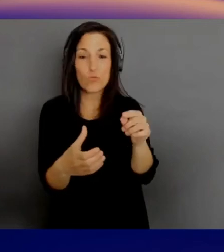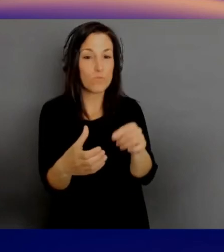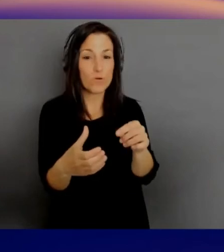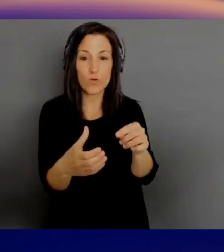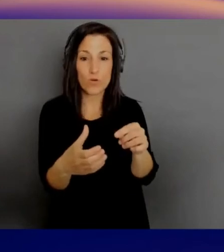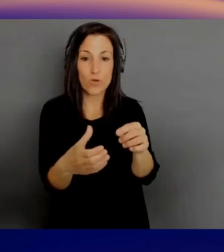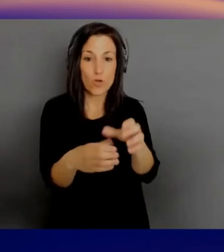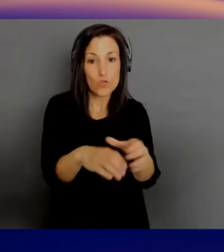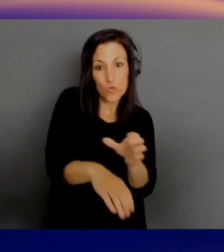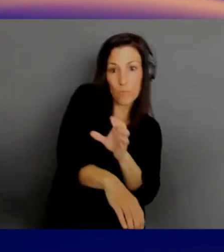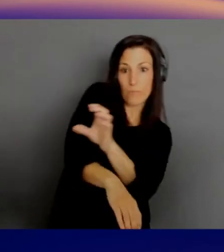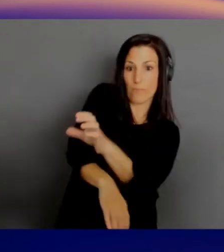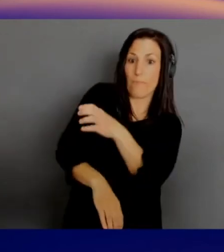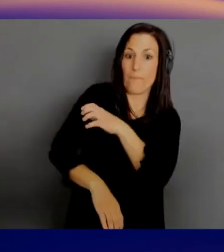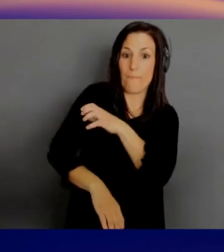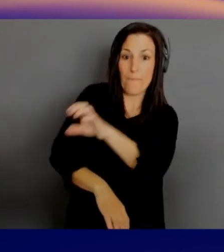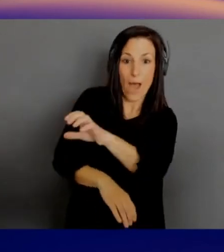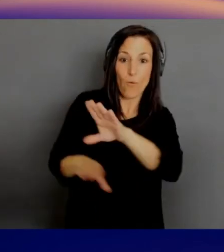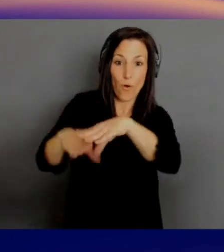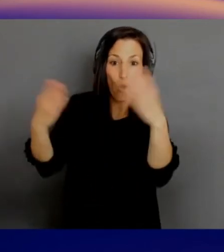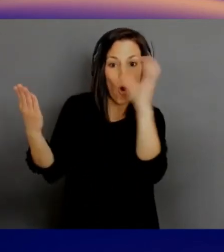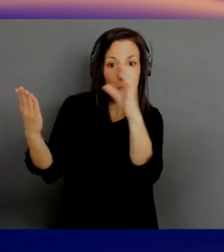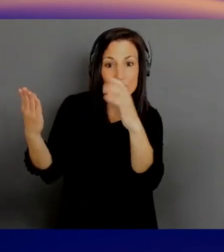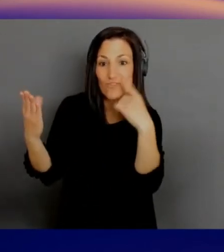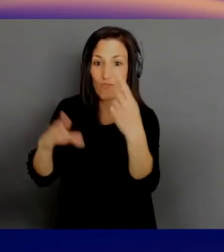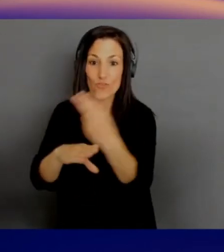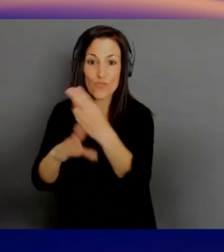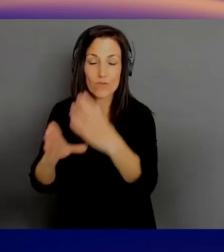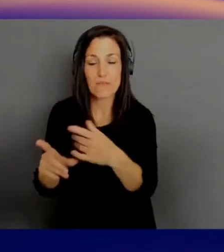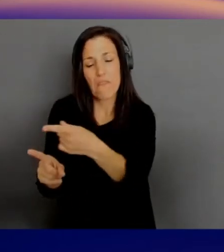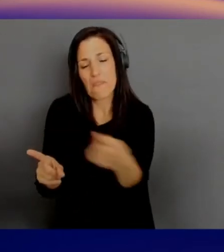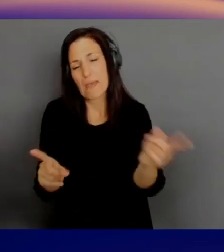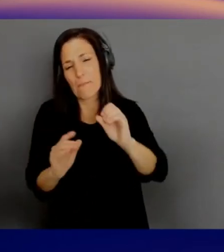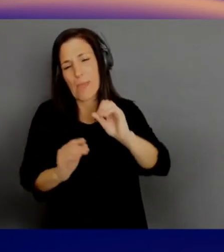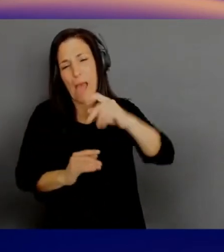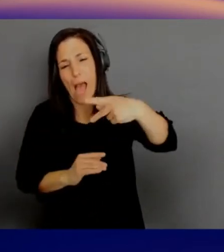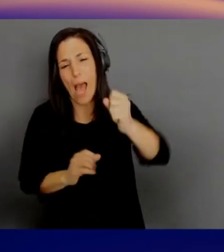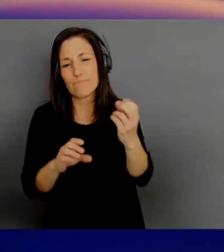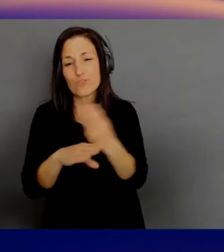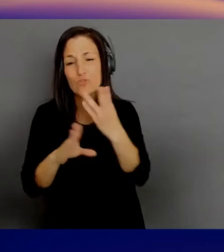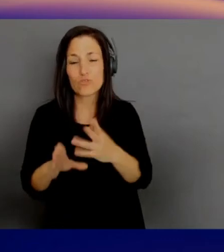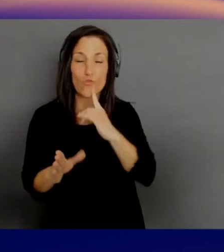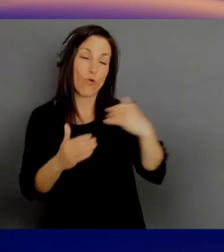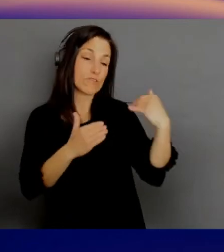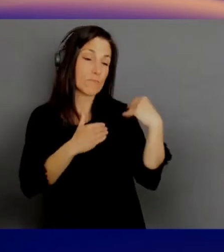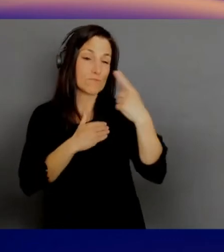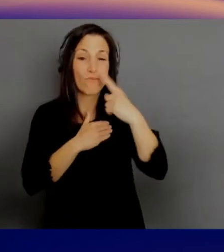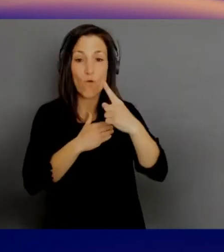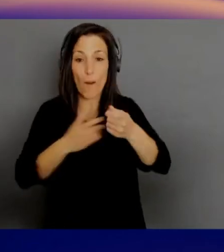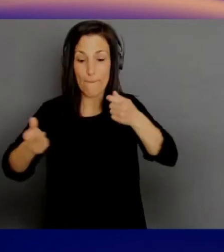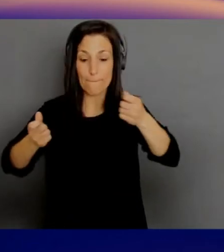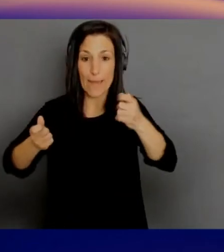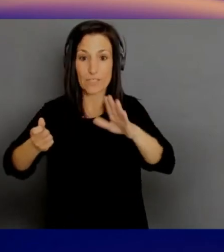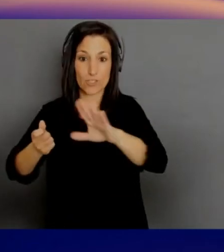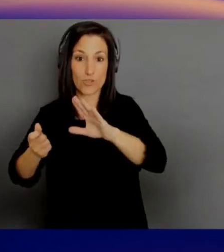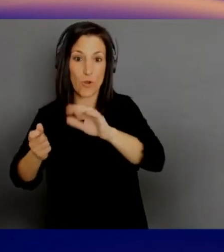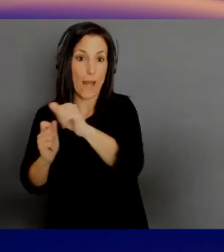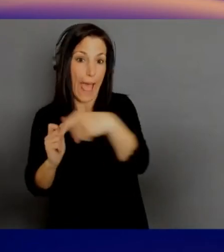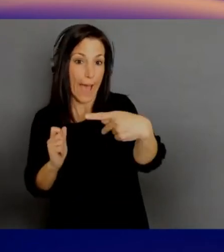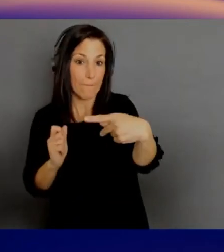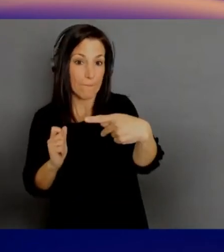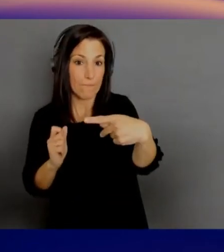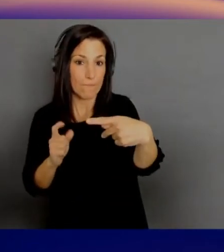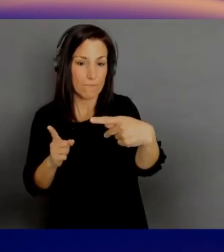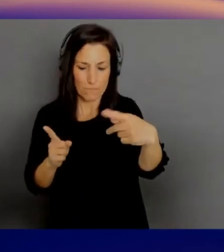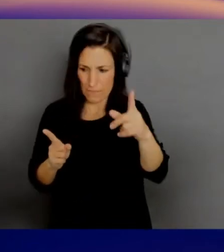access to your users. That users could be operational users who are responsible for managing your application and all. That sounds like it really simplifies my process